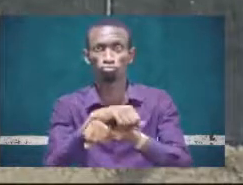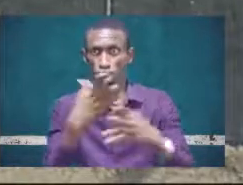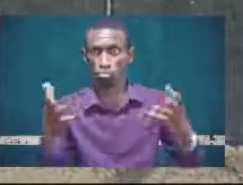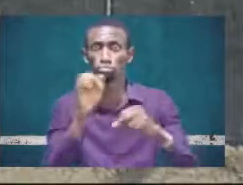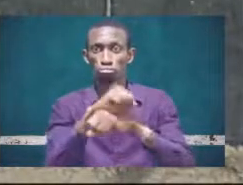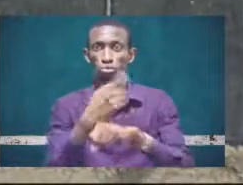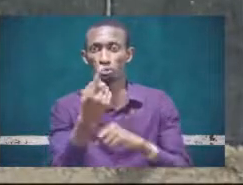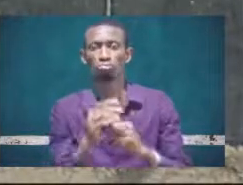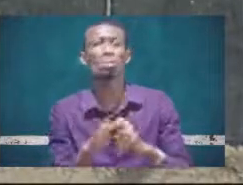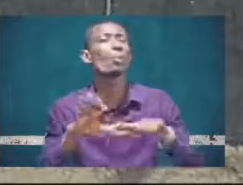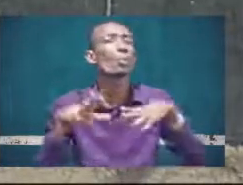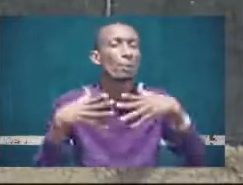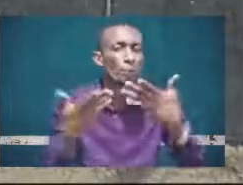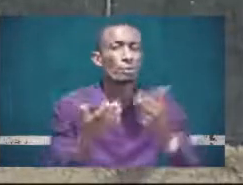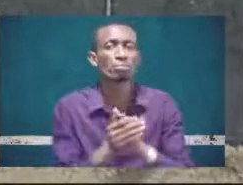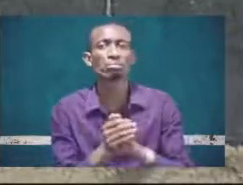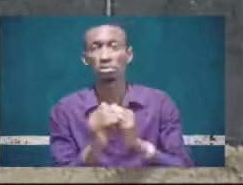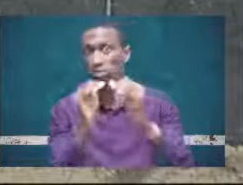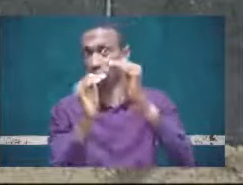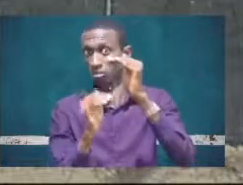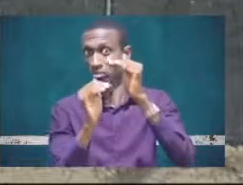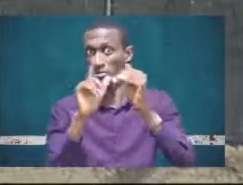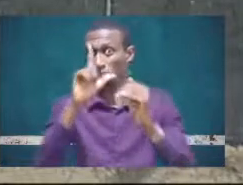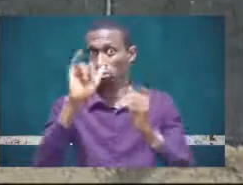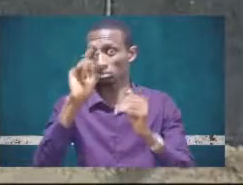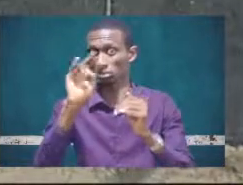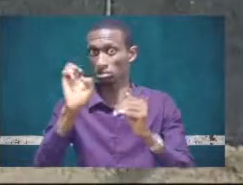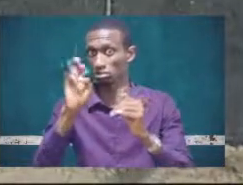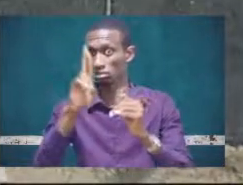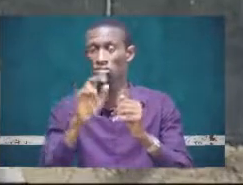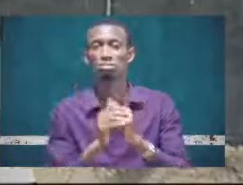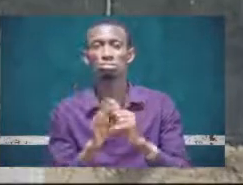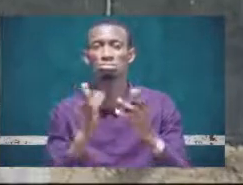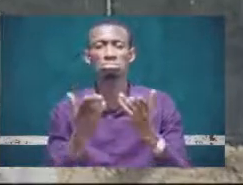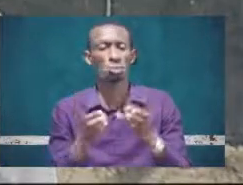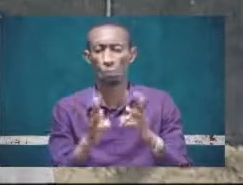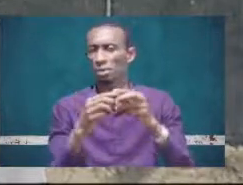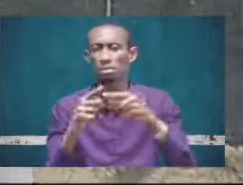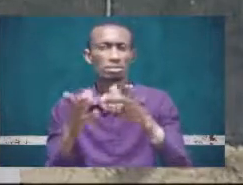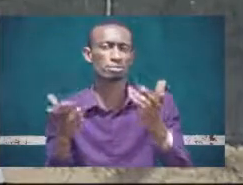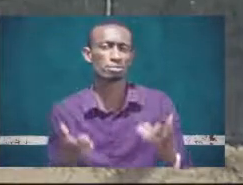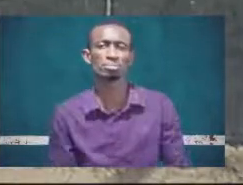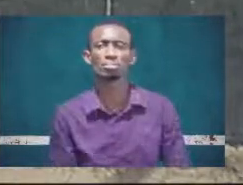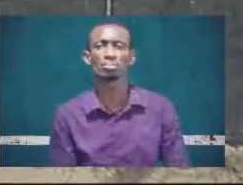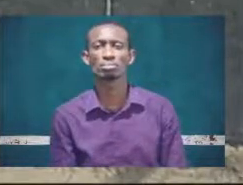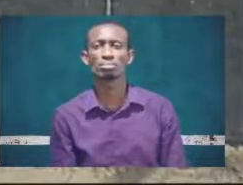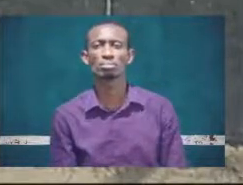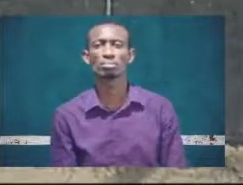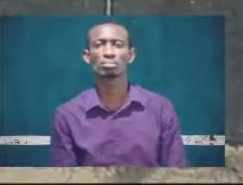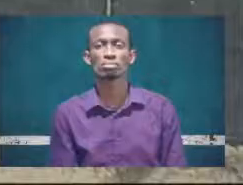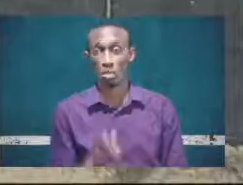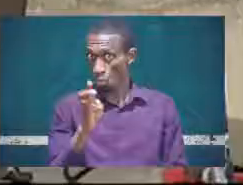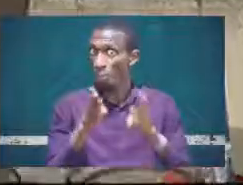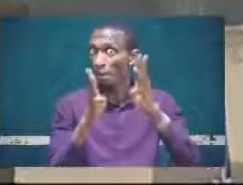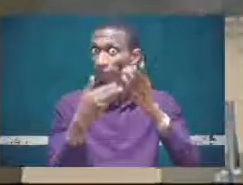of linear inequality, linear expression, and the quadratic expression, and so on. So the